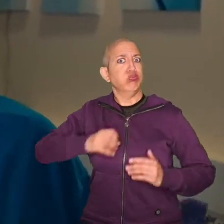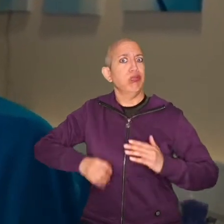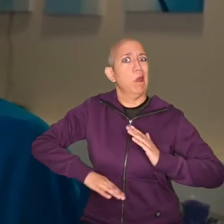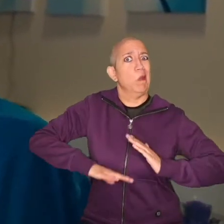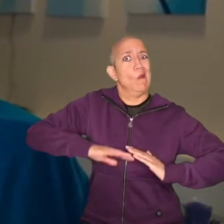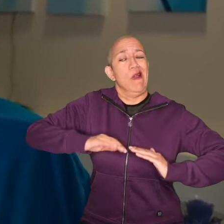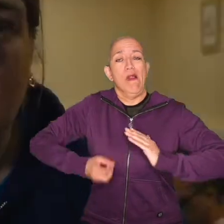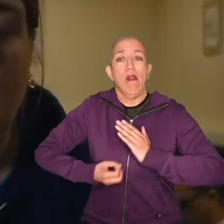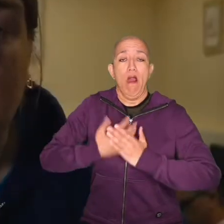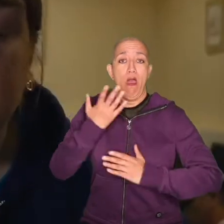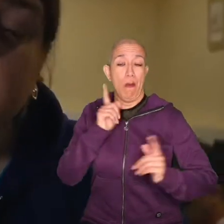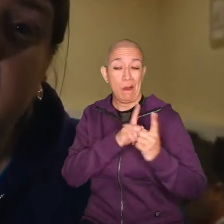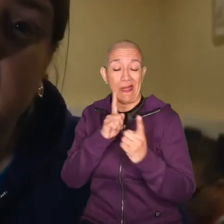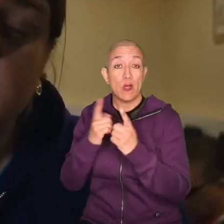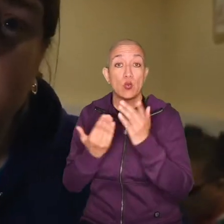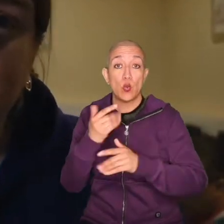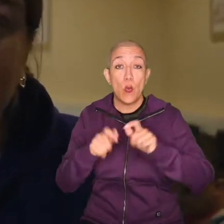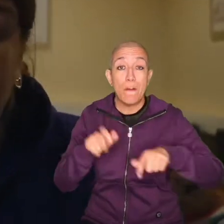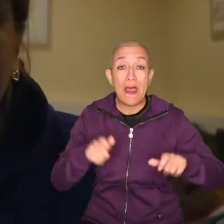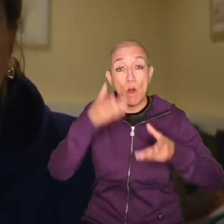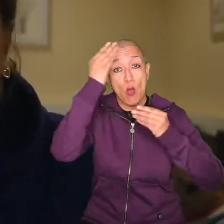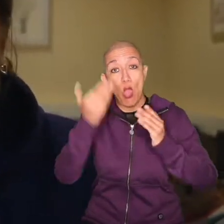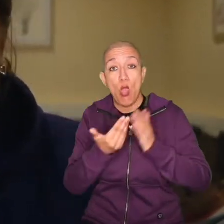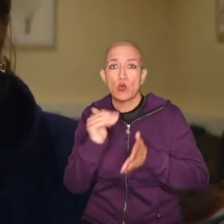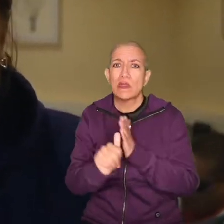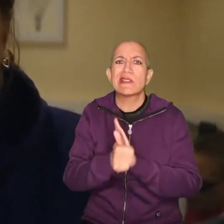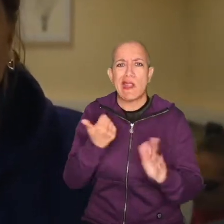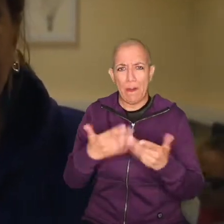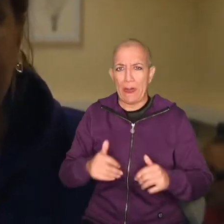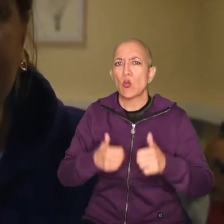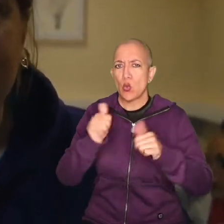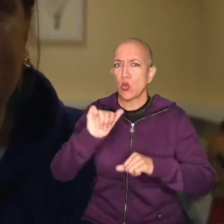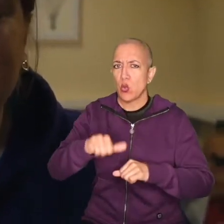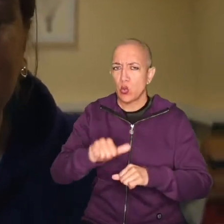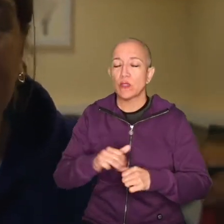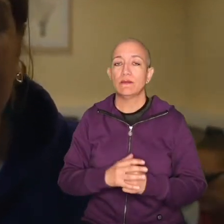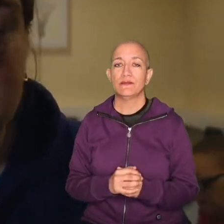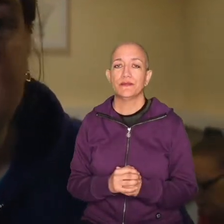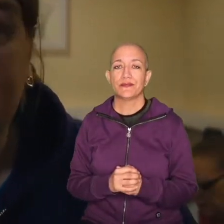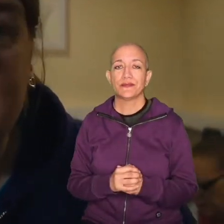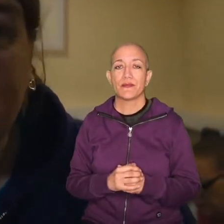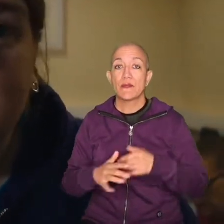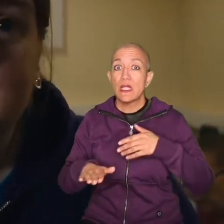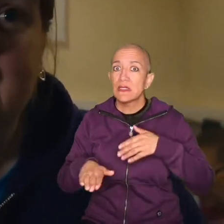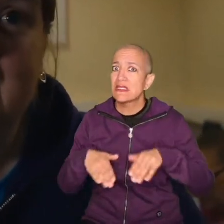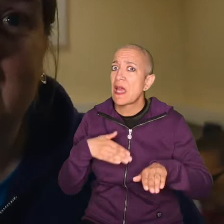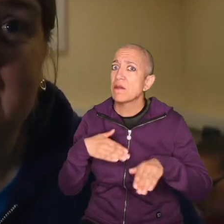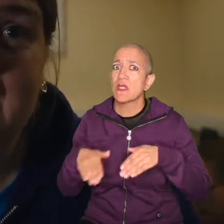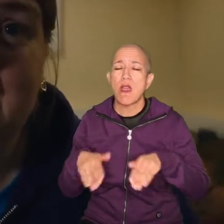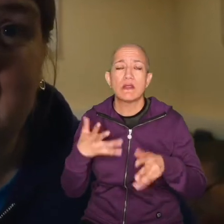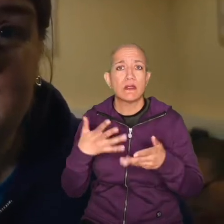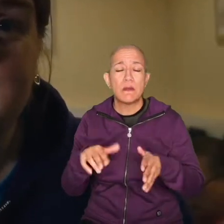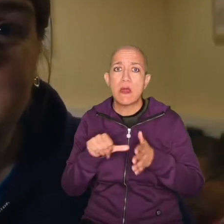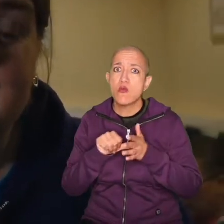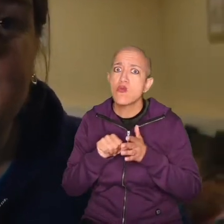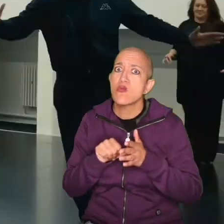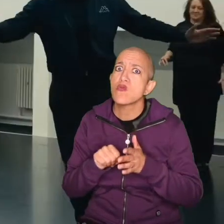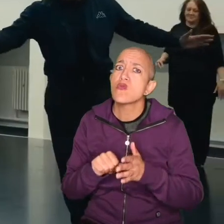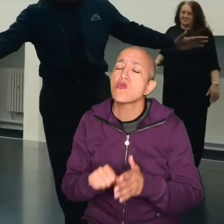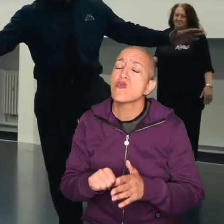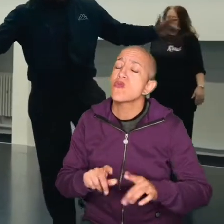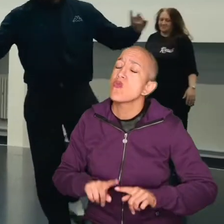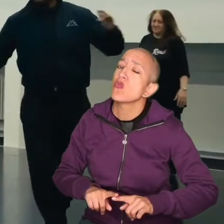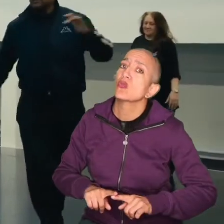it's been really good. Tap dancing has been really hard. It's like an alien subject to me, but I'm getting through there